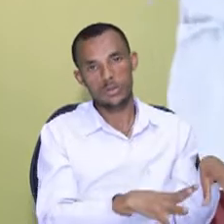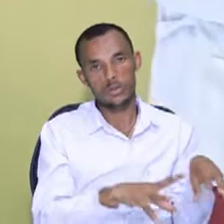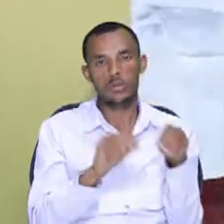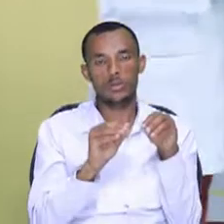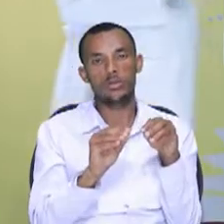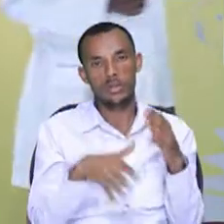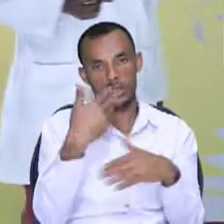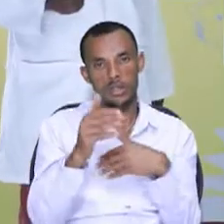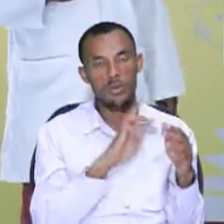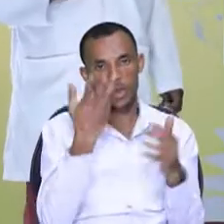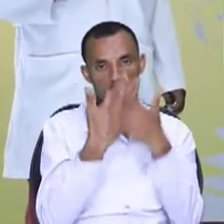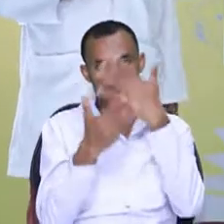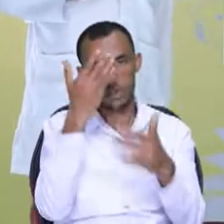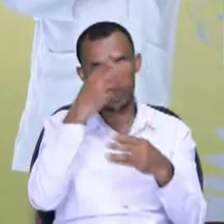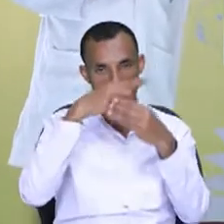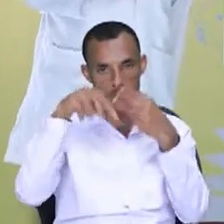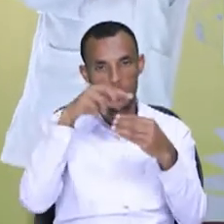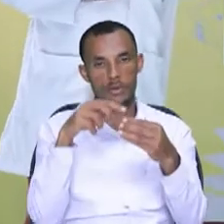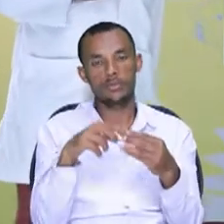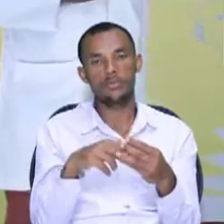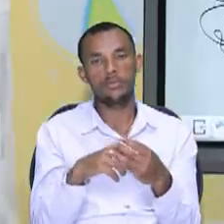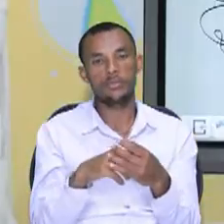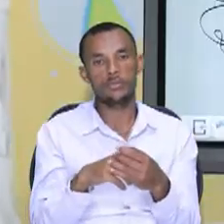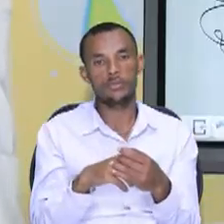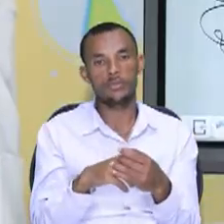Students, next we'll discuss about